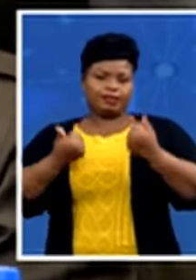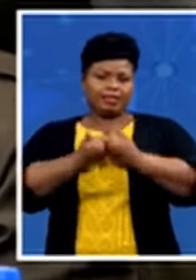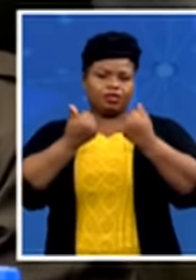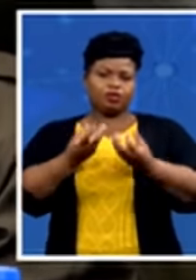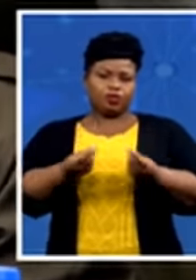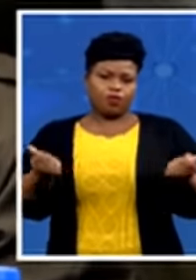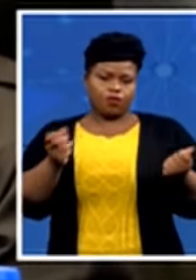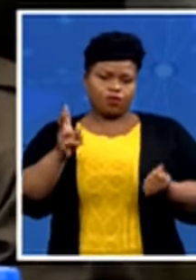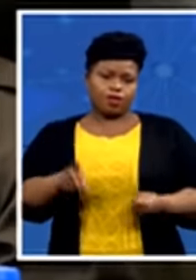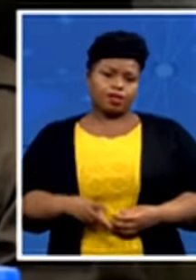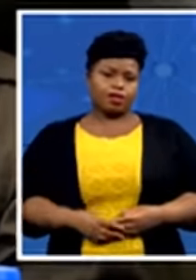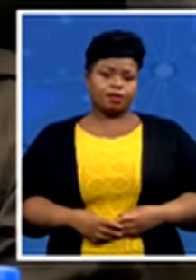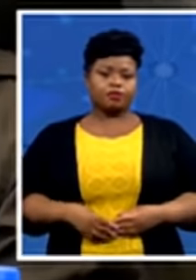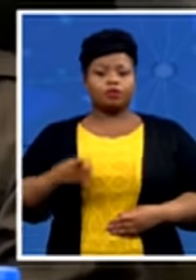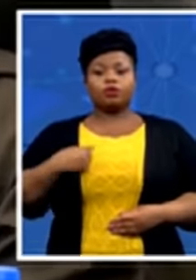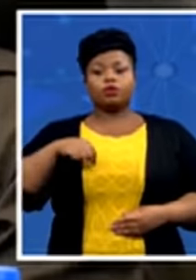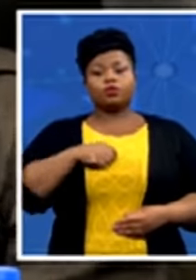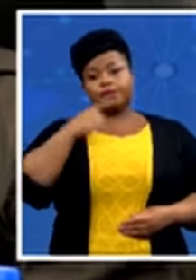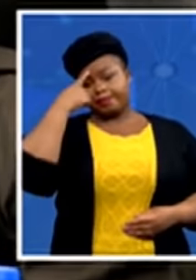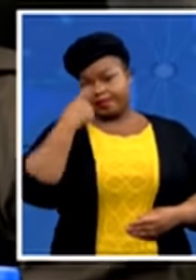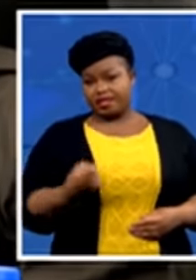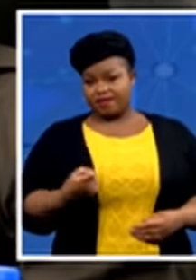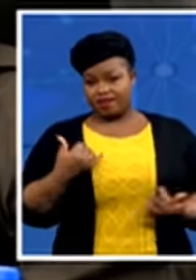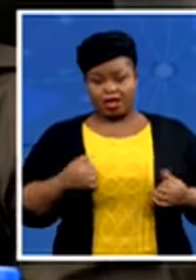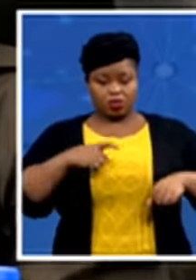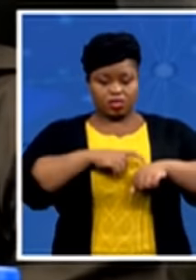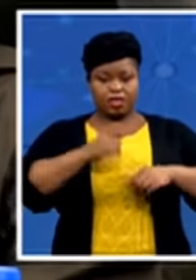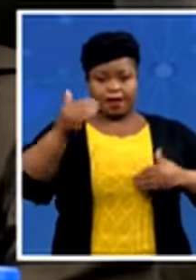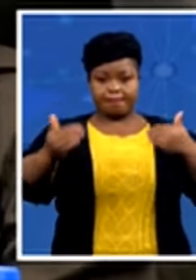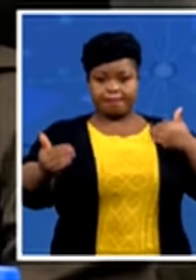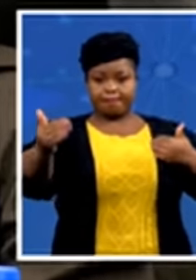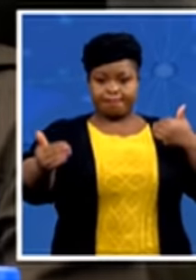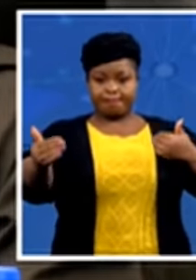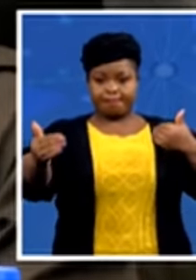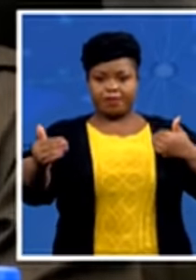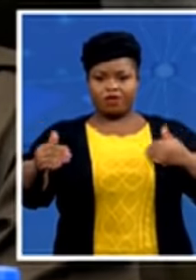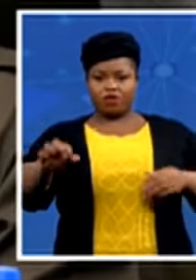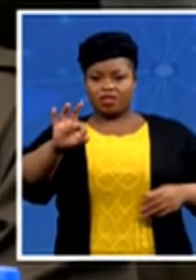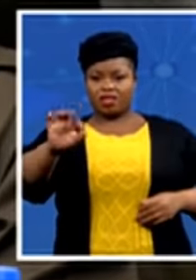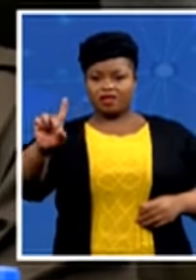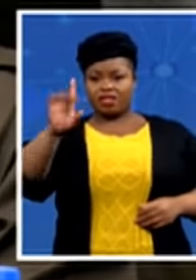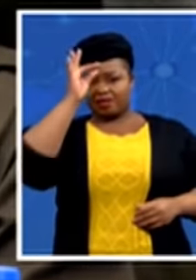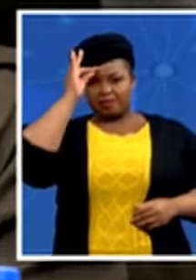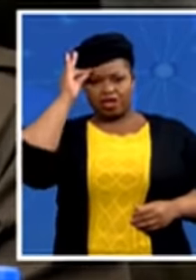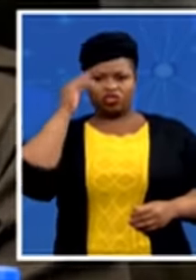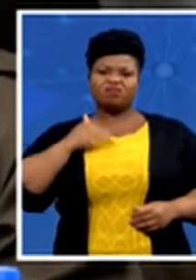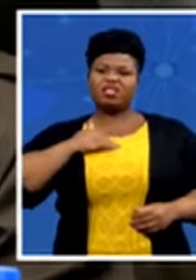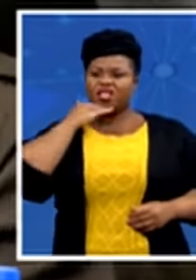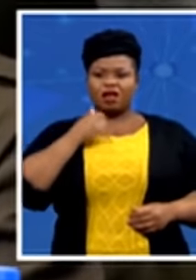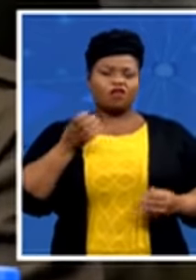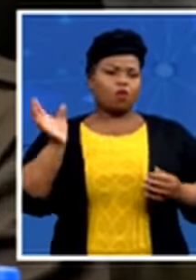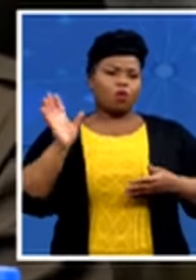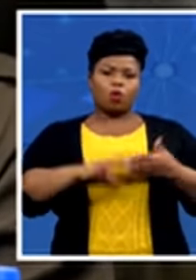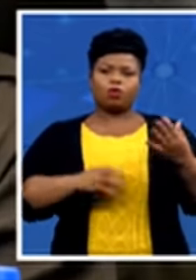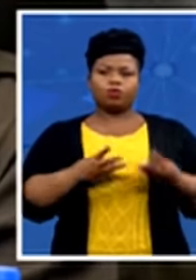time frame we have set for ourselves, we should be in a position to have addressed all the backlogs that we